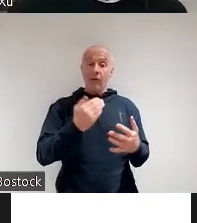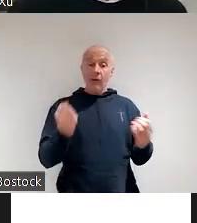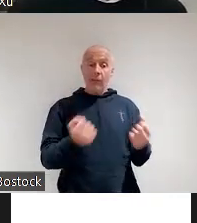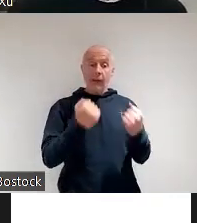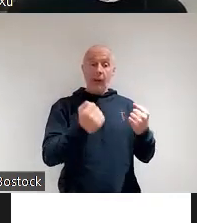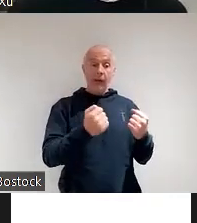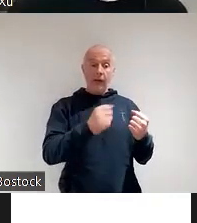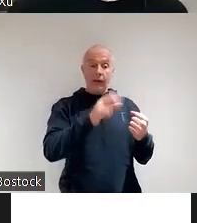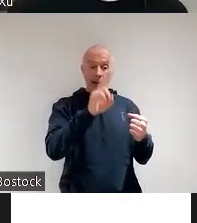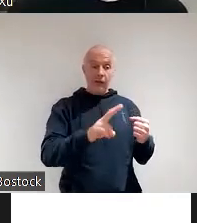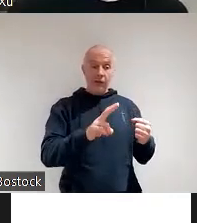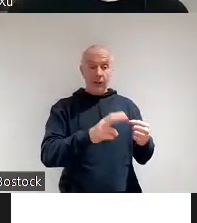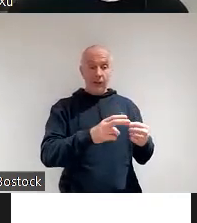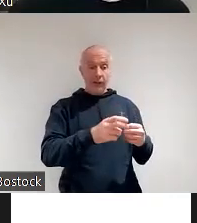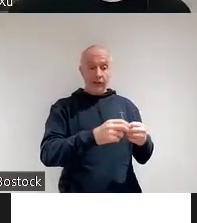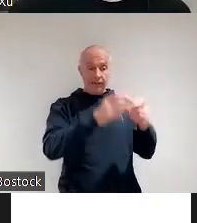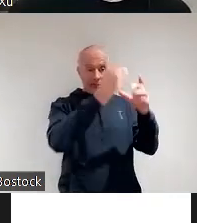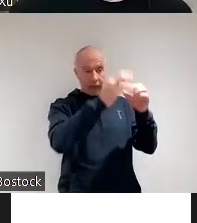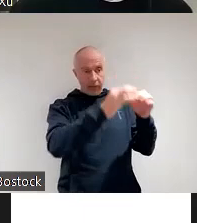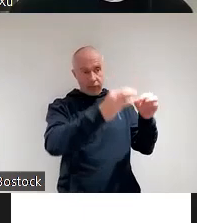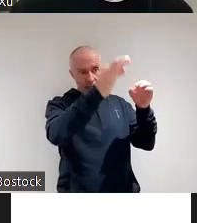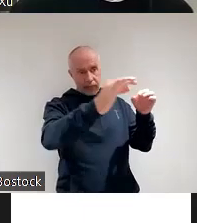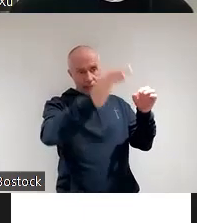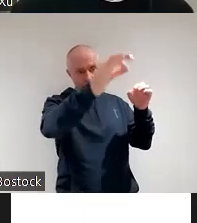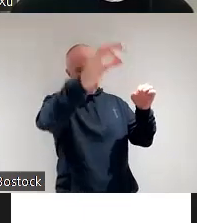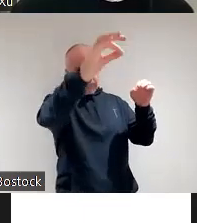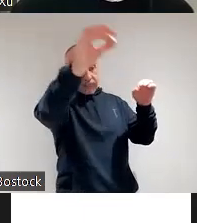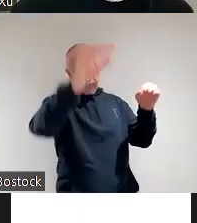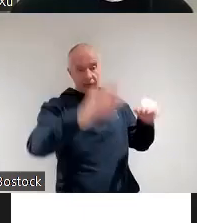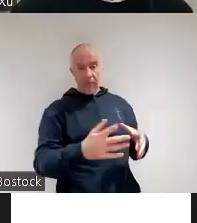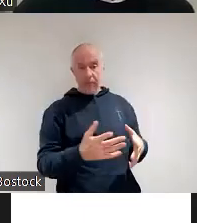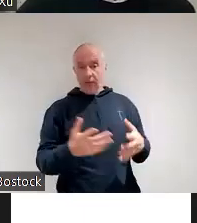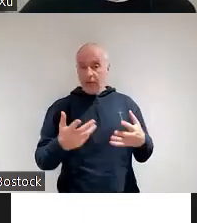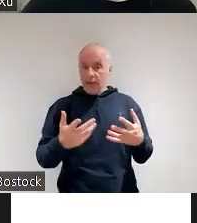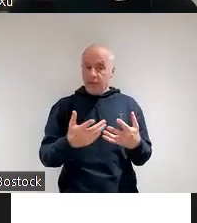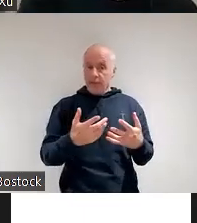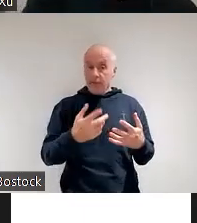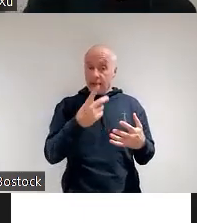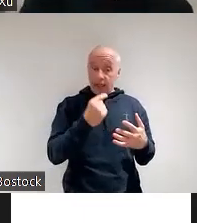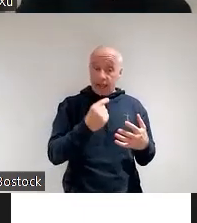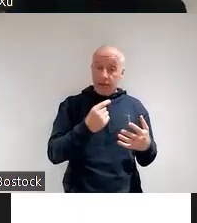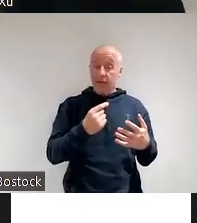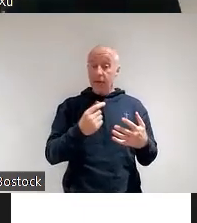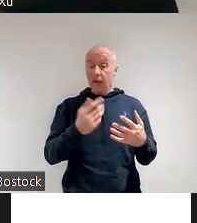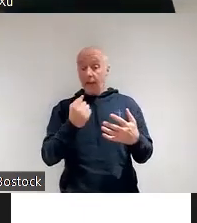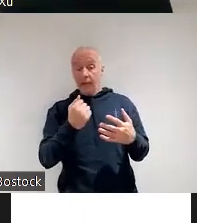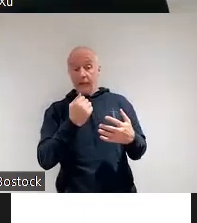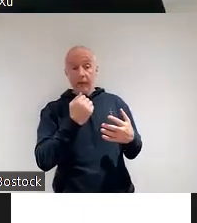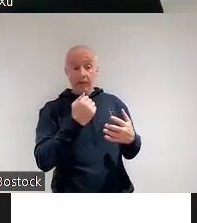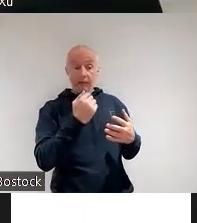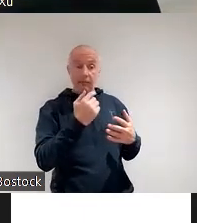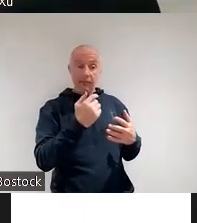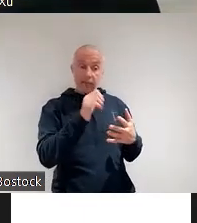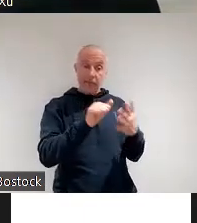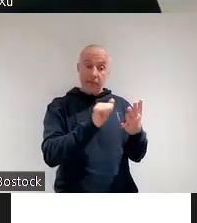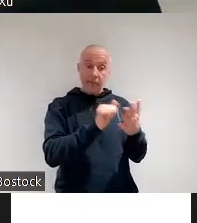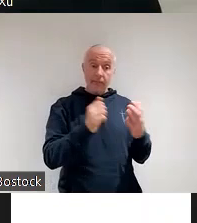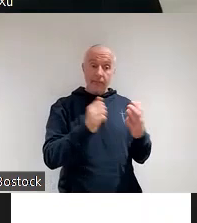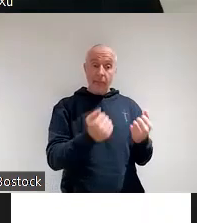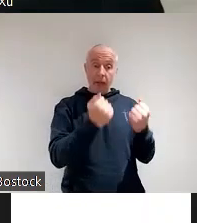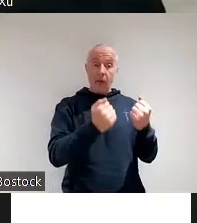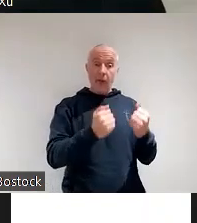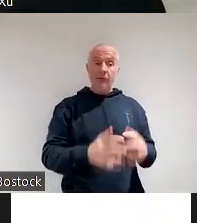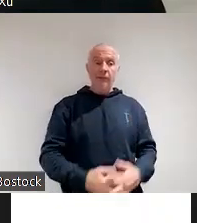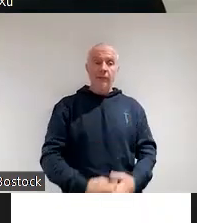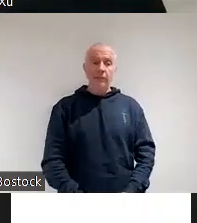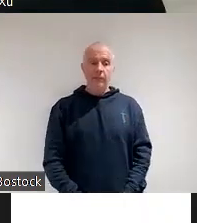already there. How many of them we have to upgrade to be able to do it? So talk a little bit about that.